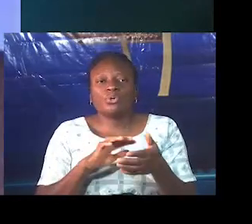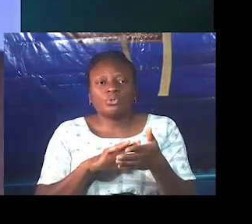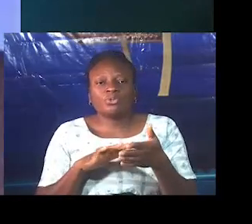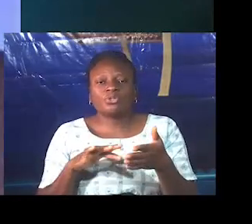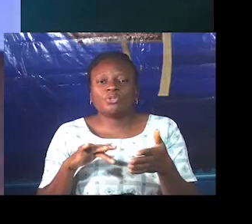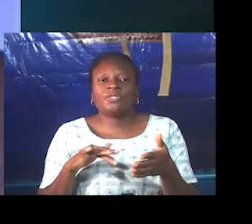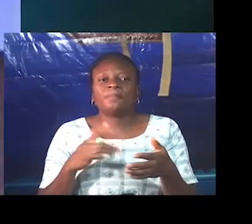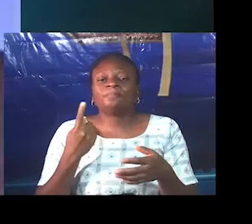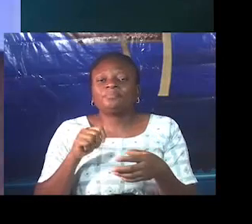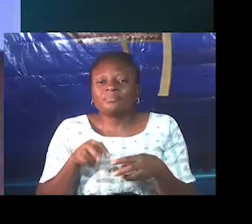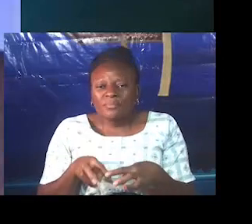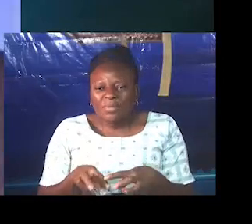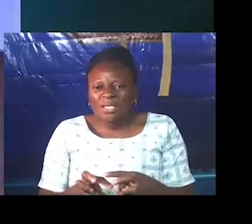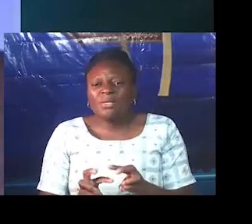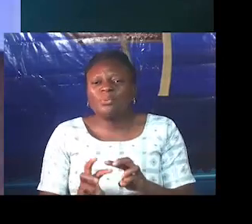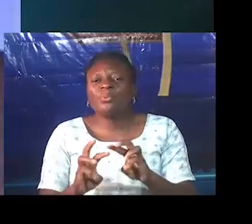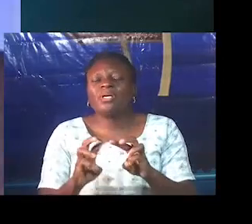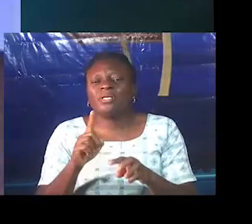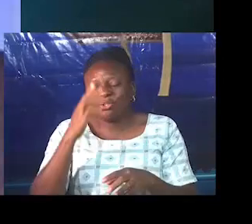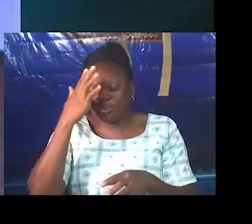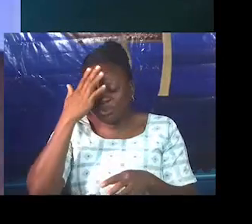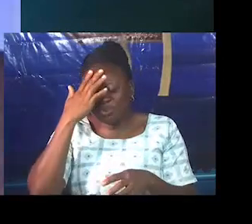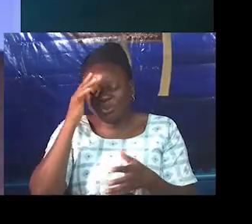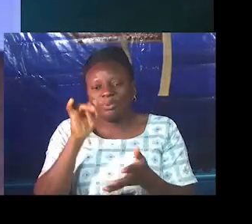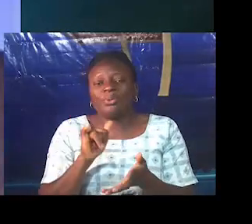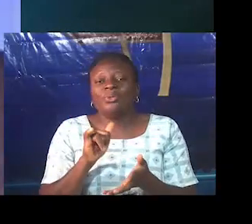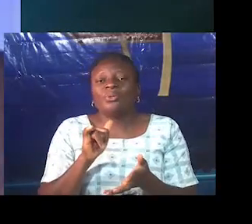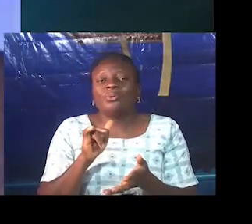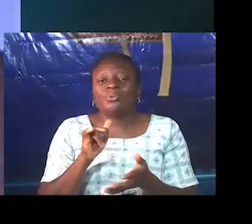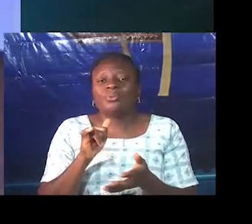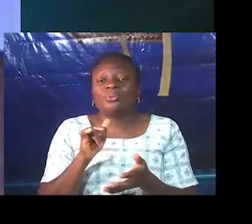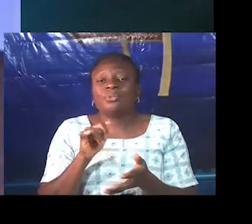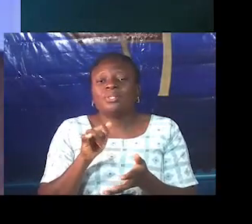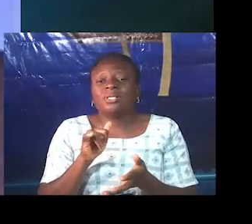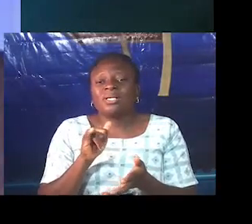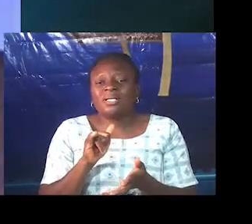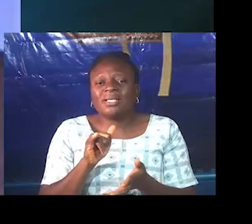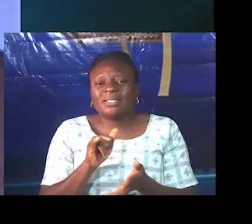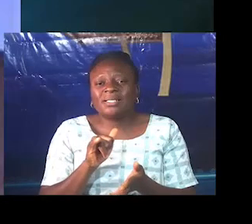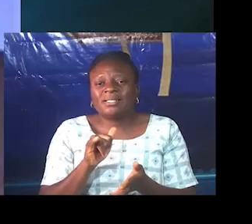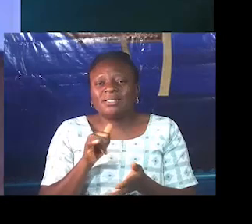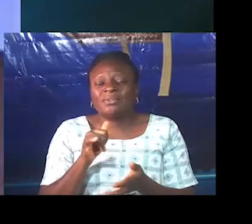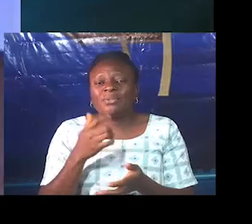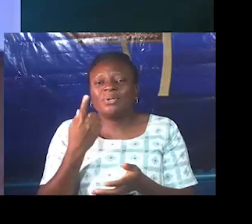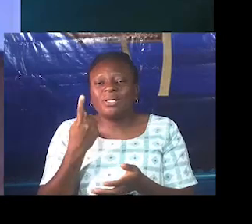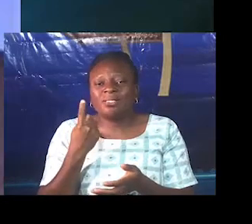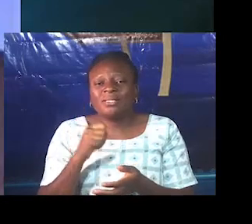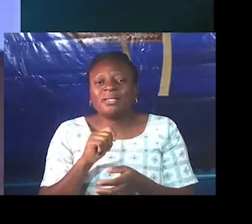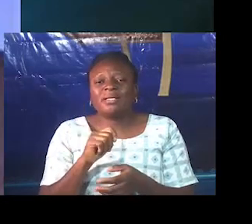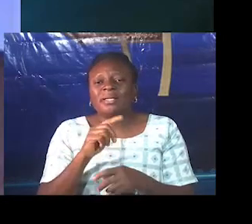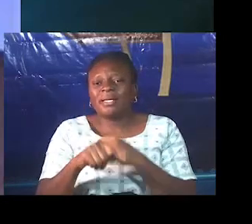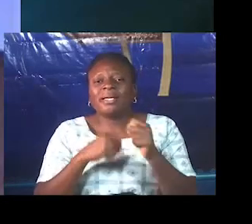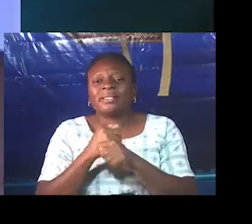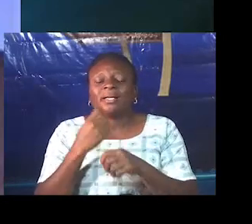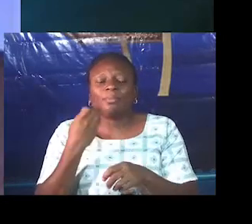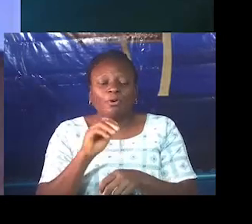the way you knew that you should either give to a particular work or the other, it's not going to be strange when it comes to the